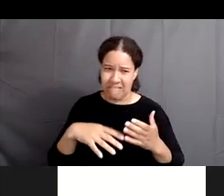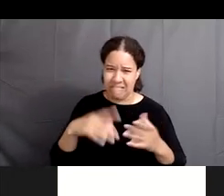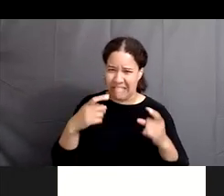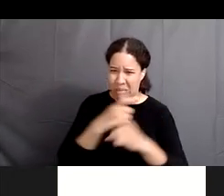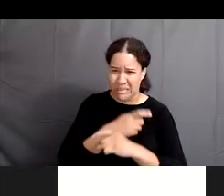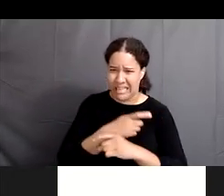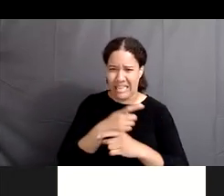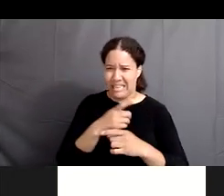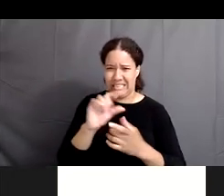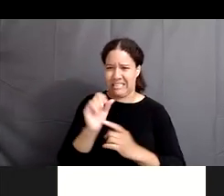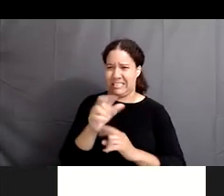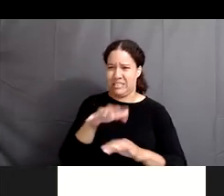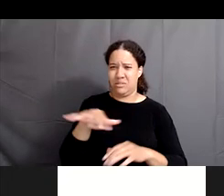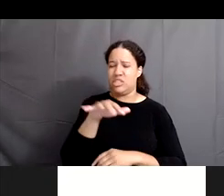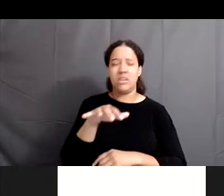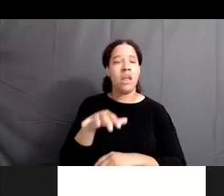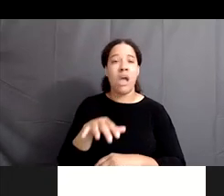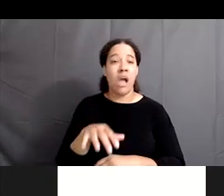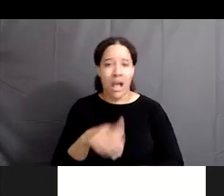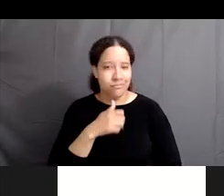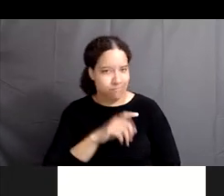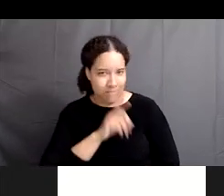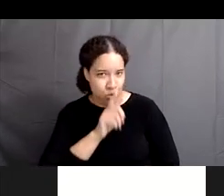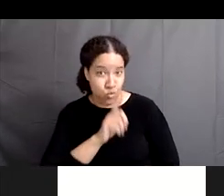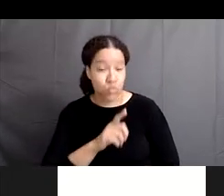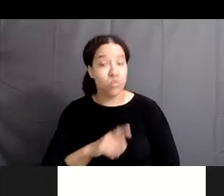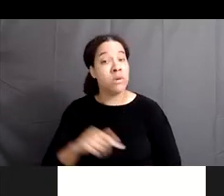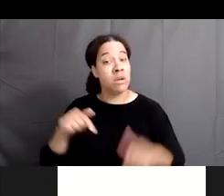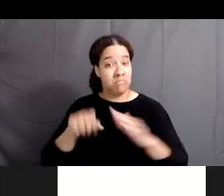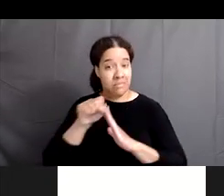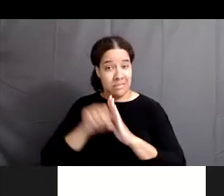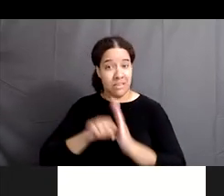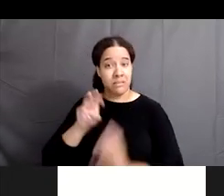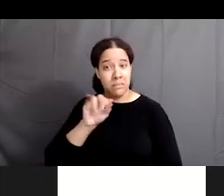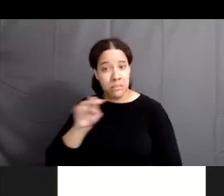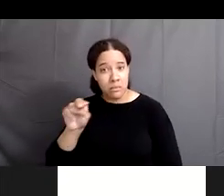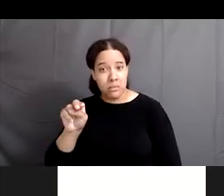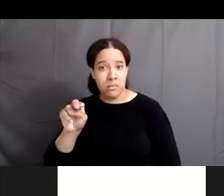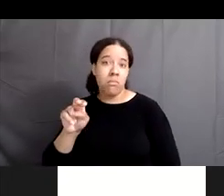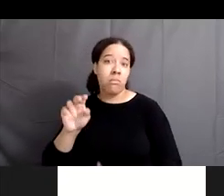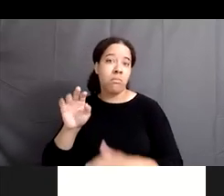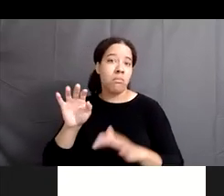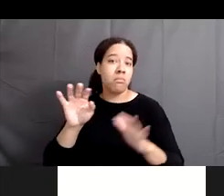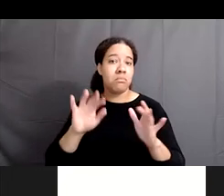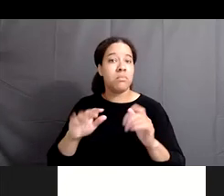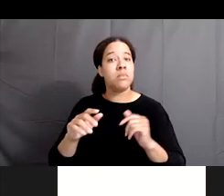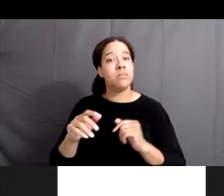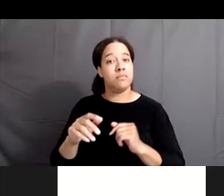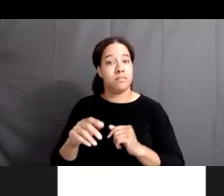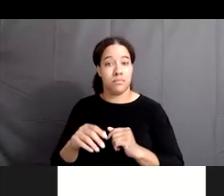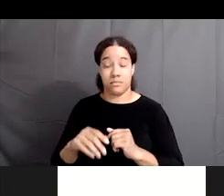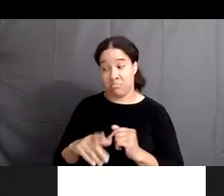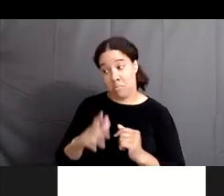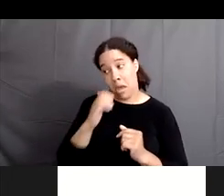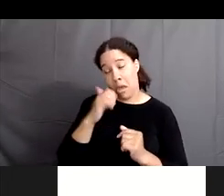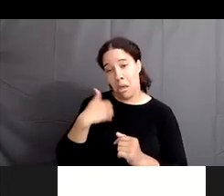this kind of support, but Minnesota is very fortunate where there are a few, and we're pretty good